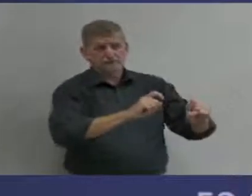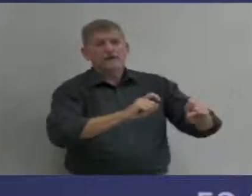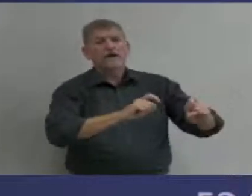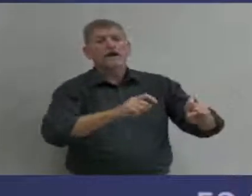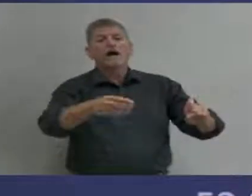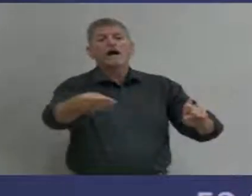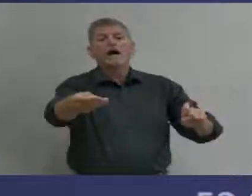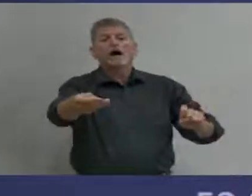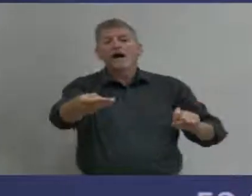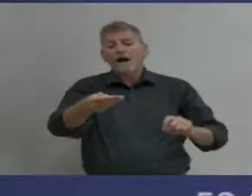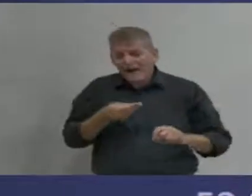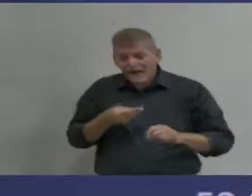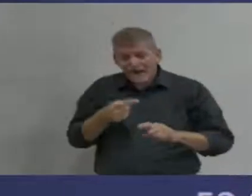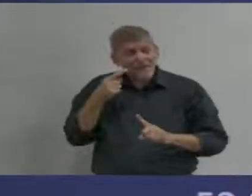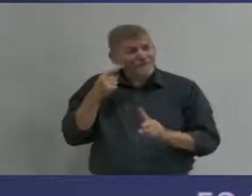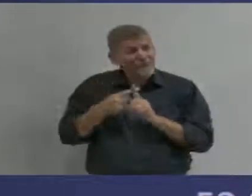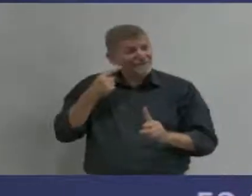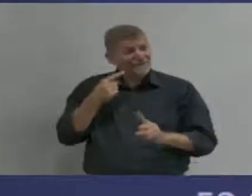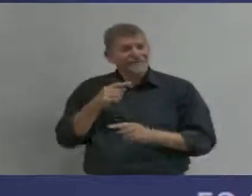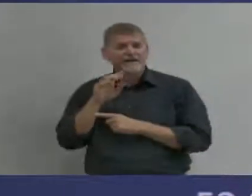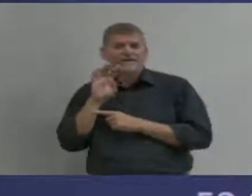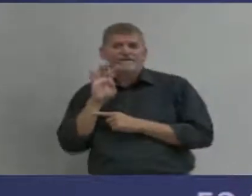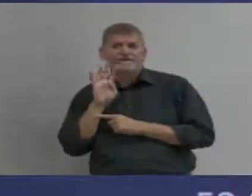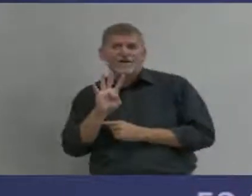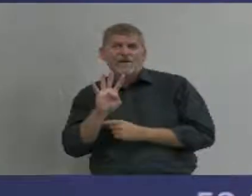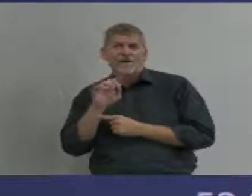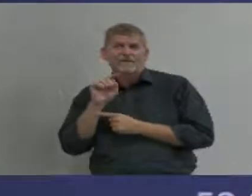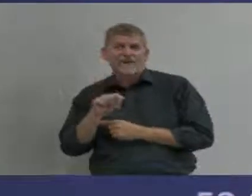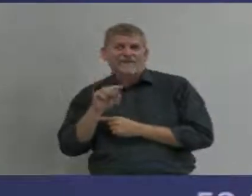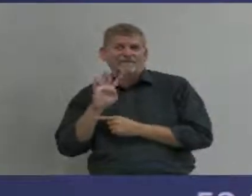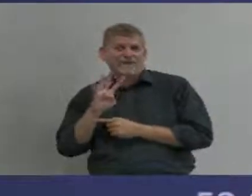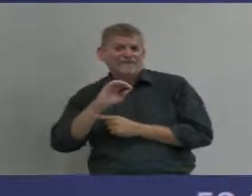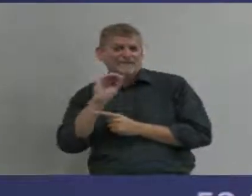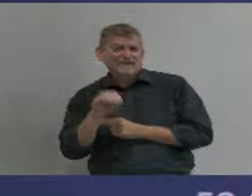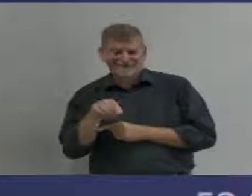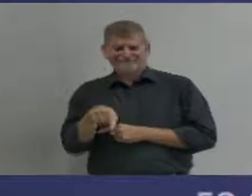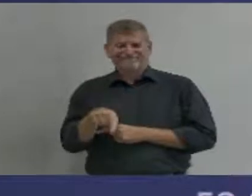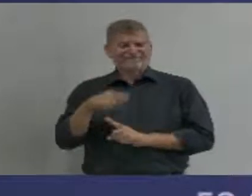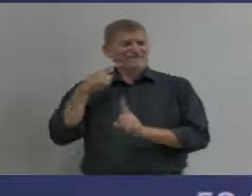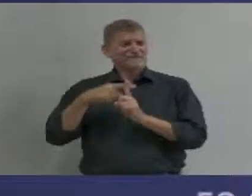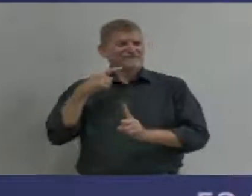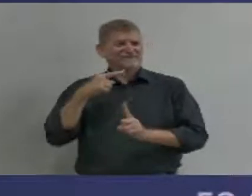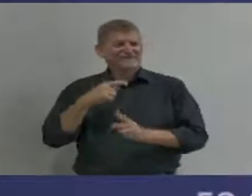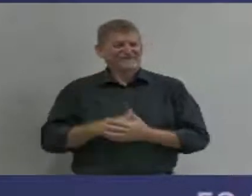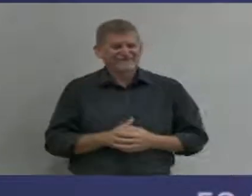4.4% of those tests have been positive. In the last 7 days, we've had